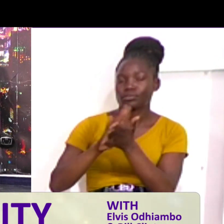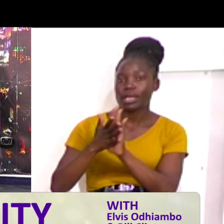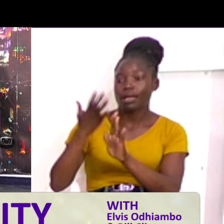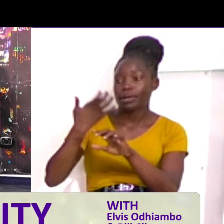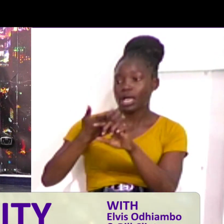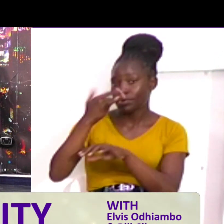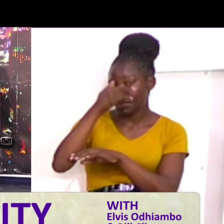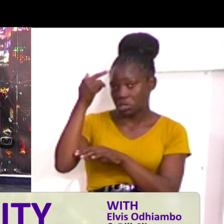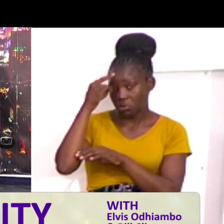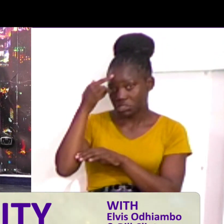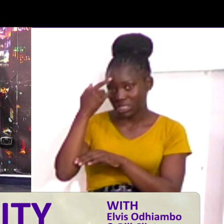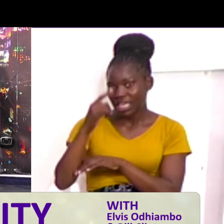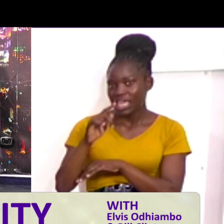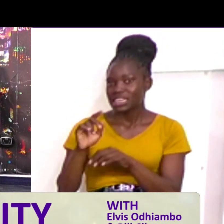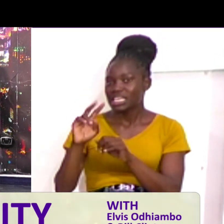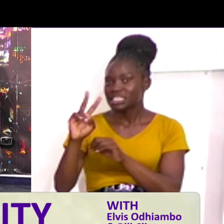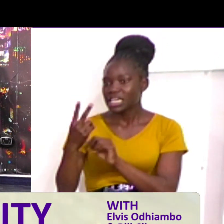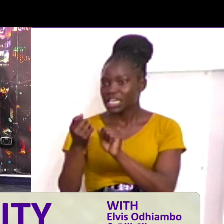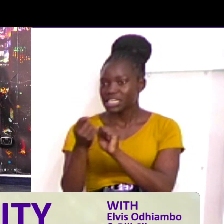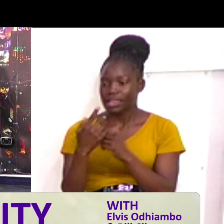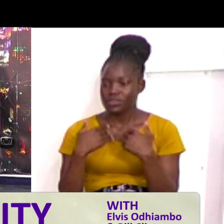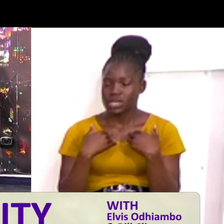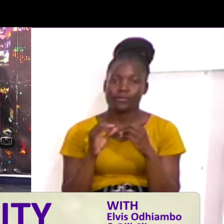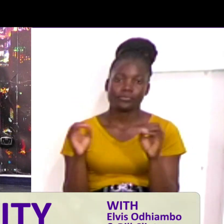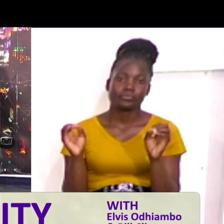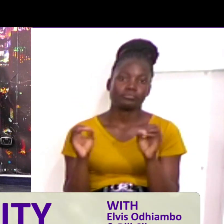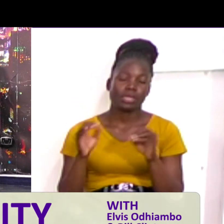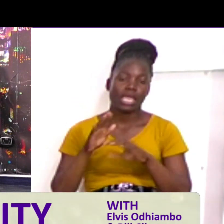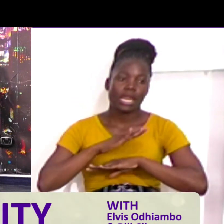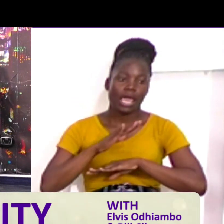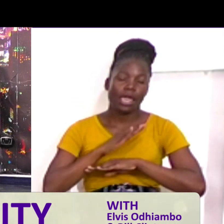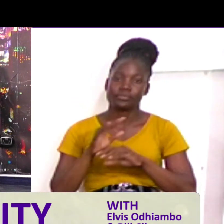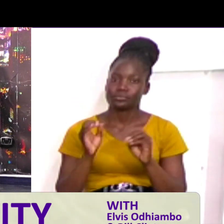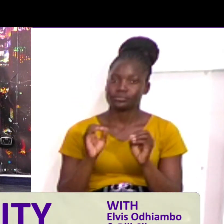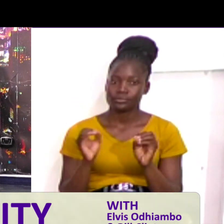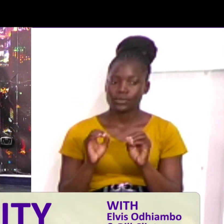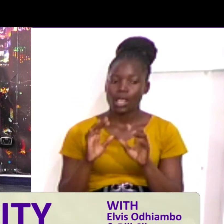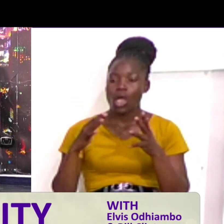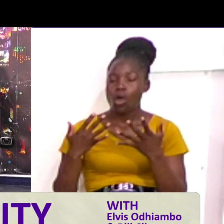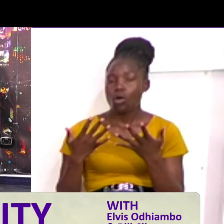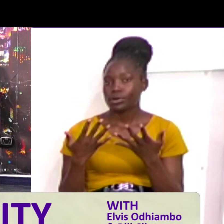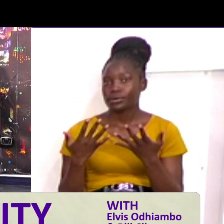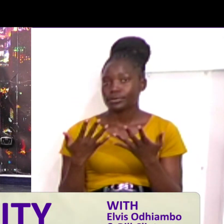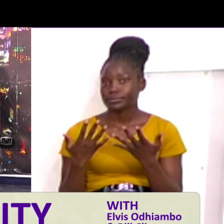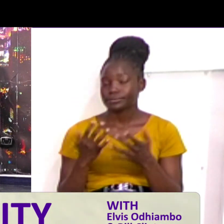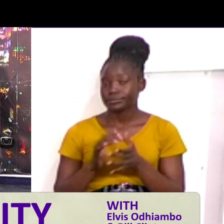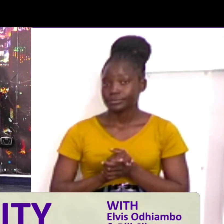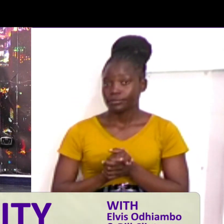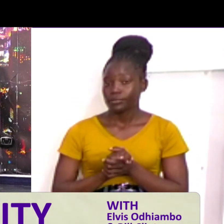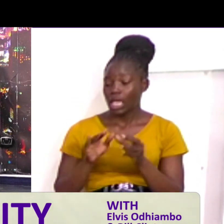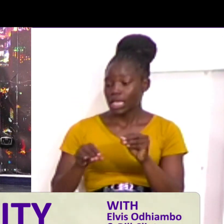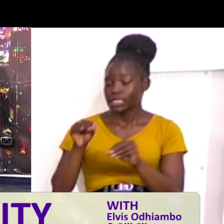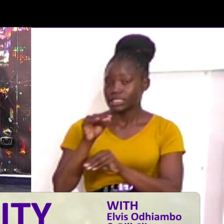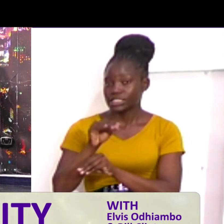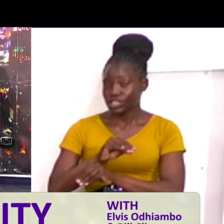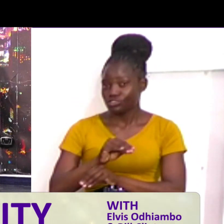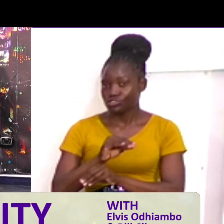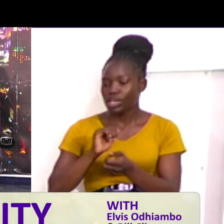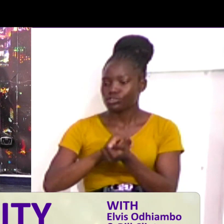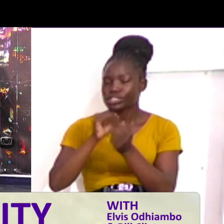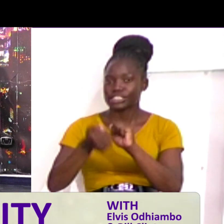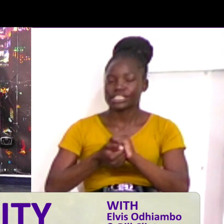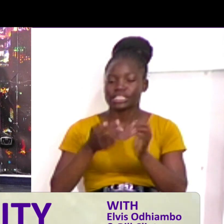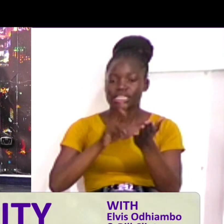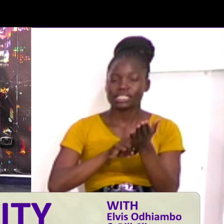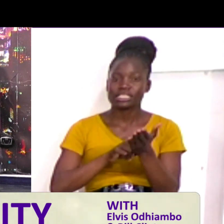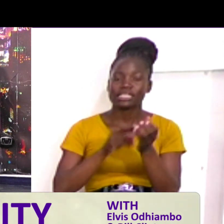will be a problem to them because they don't have a player who can come from the bench and change the result if they are